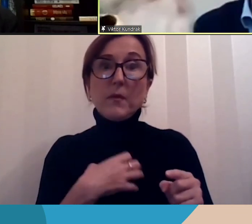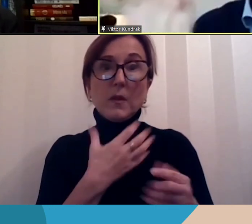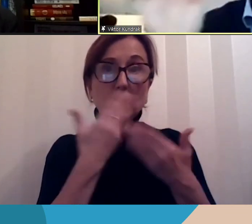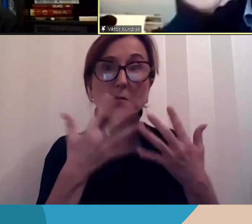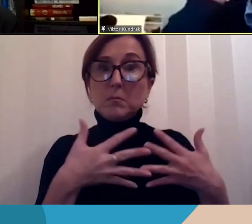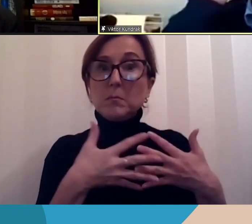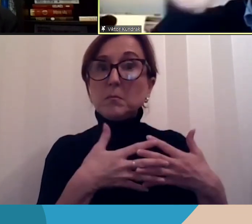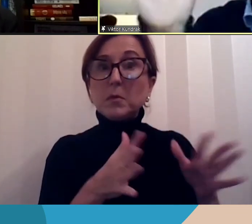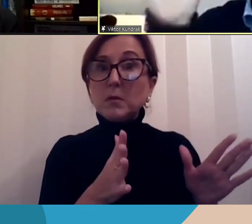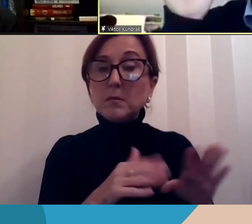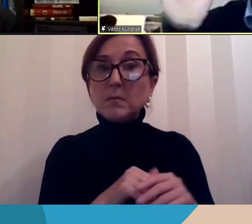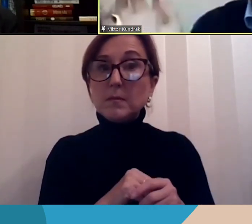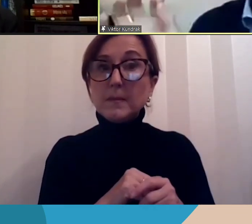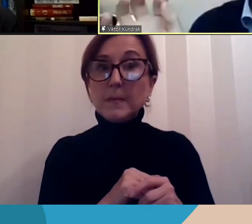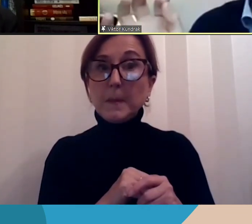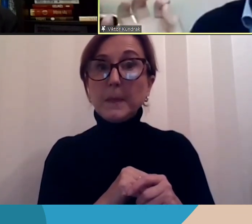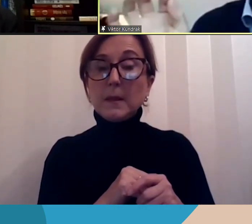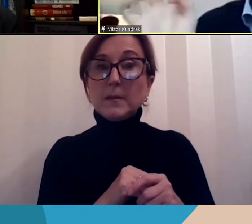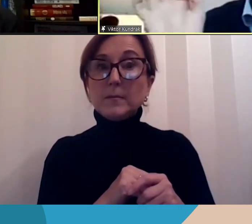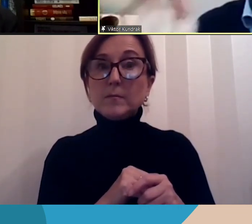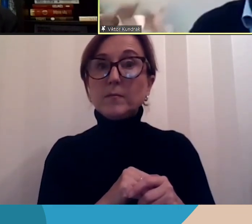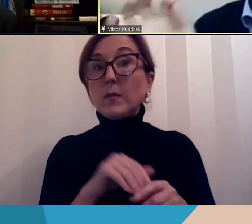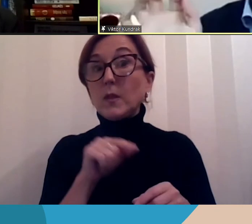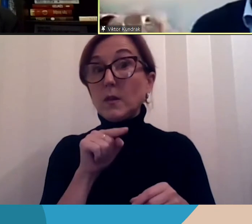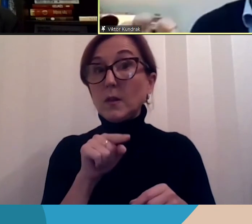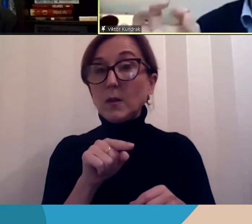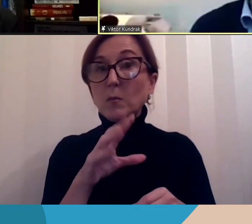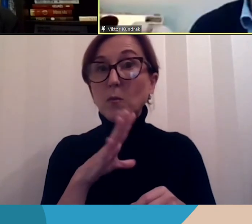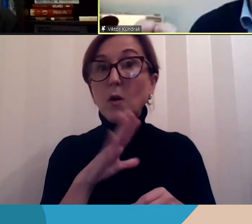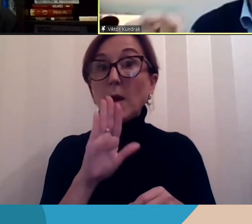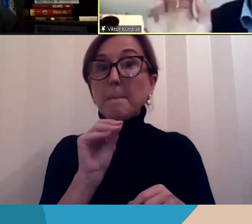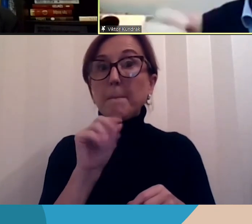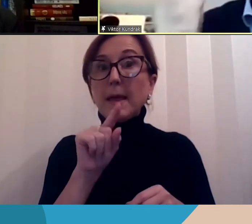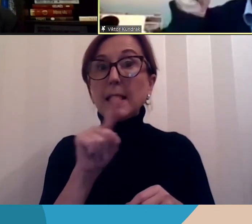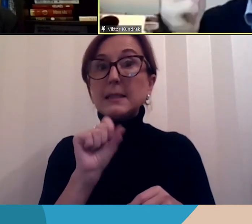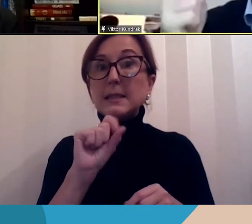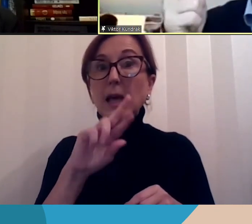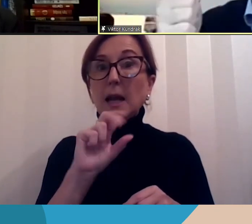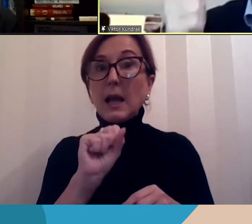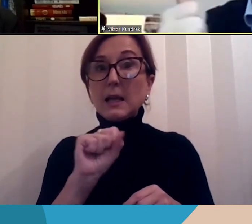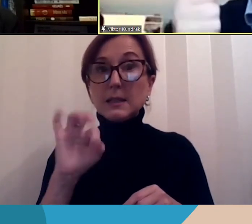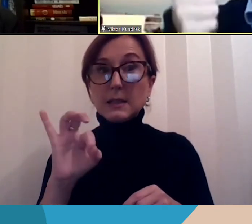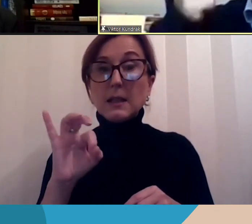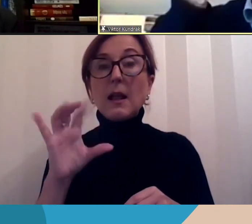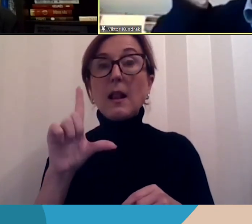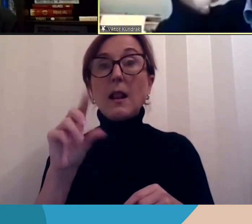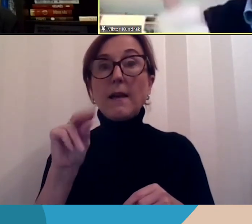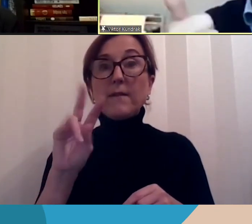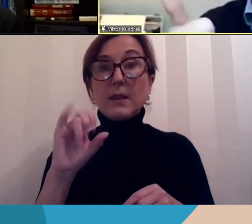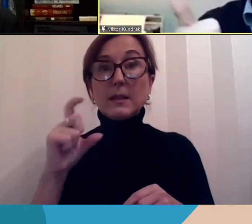some of them that were dealt with in the Beizaras and Levickas case, they were unprotected speech. And these